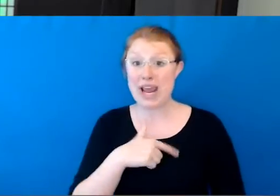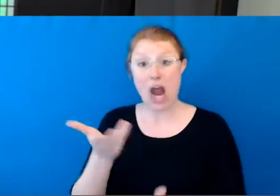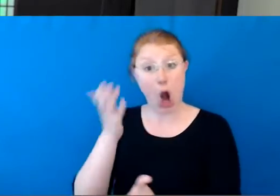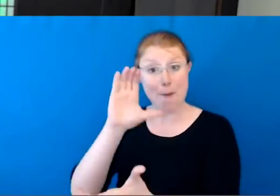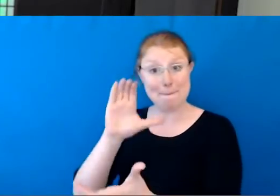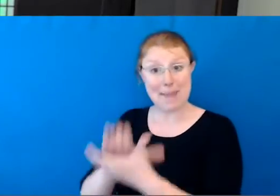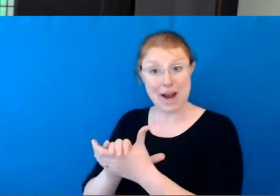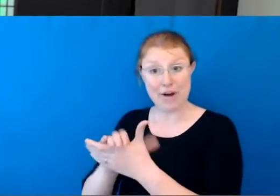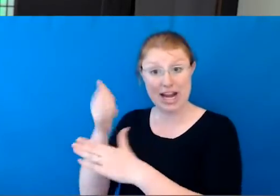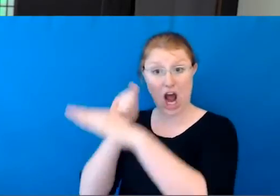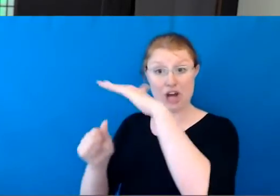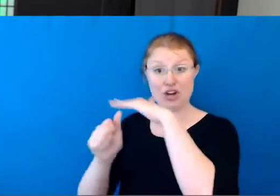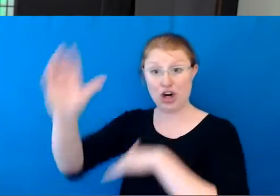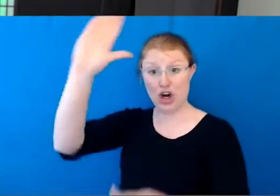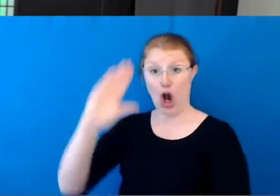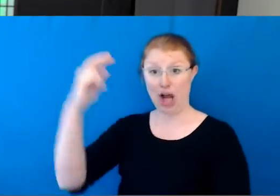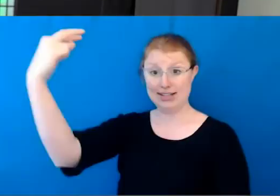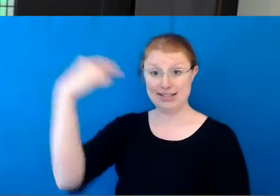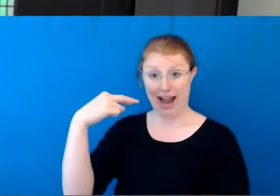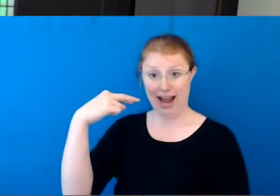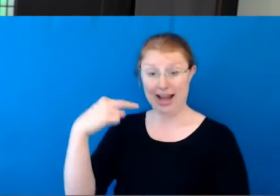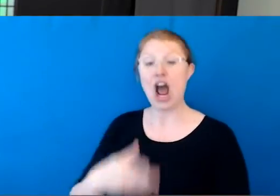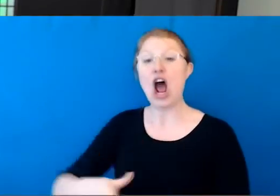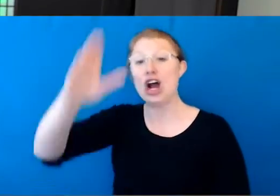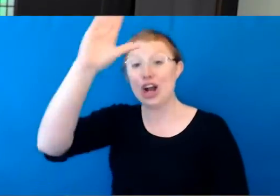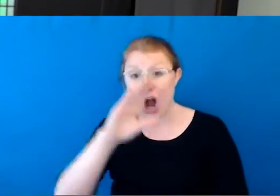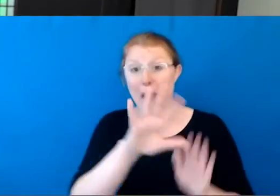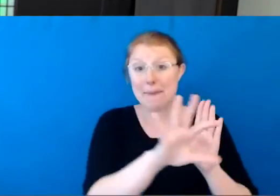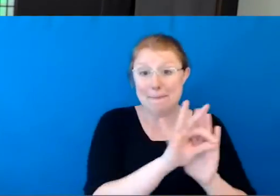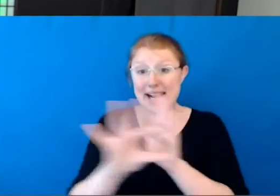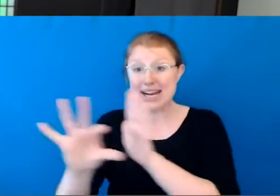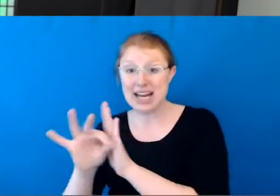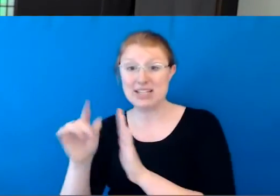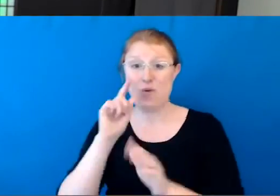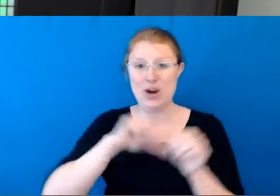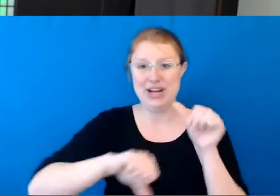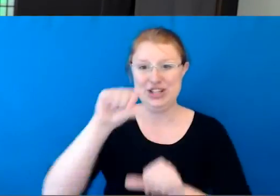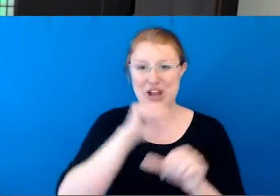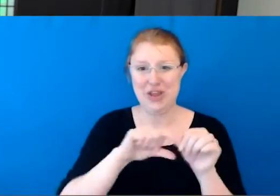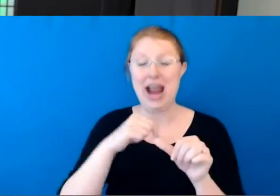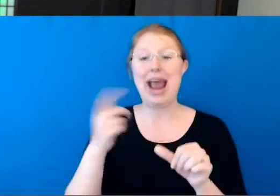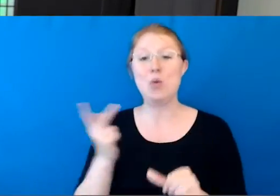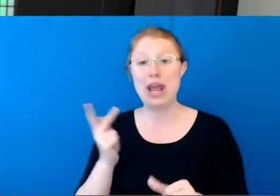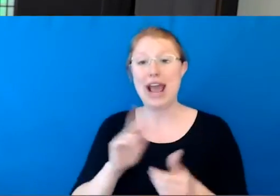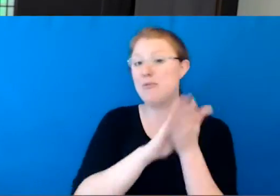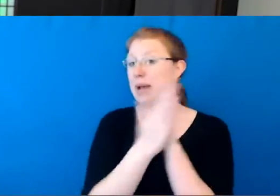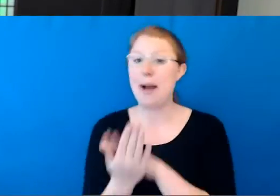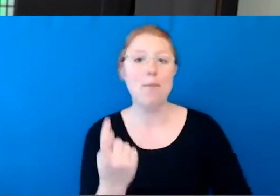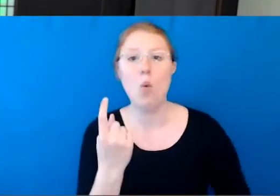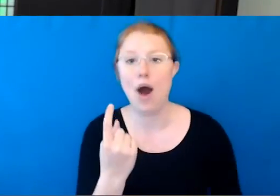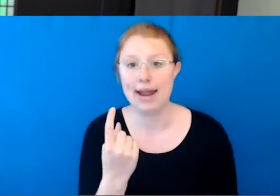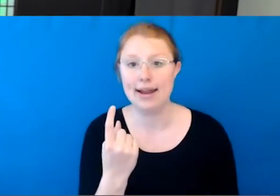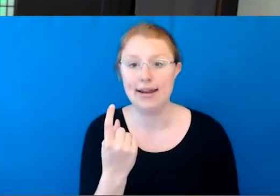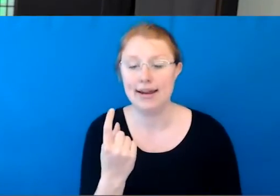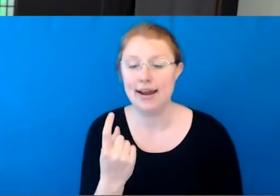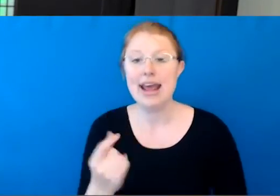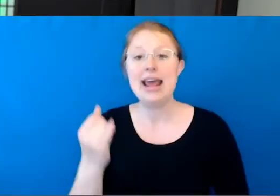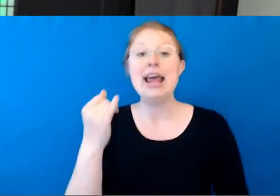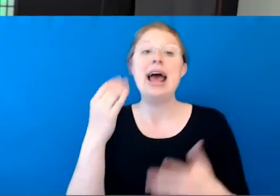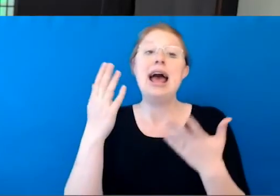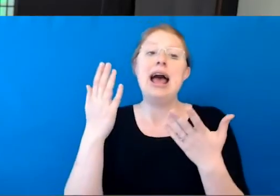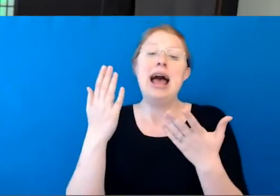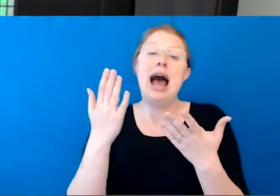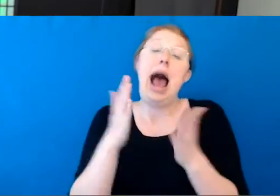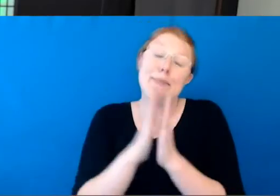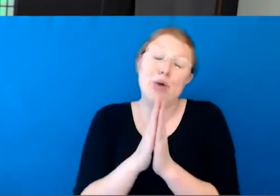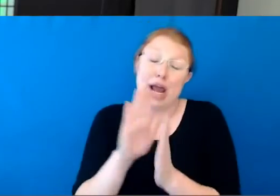has put us together and two have become one flesh. And even if things aren't great at the moment, I pray that they're not, but even if they're not great